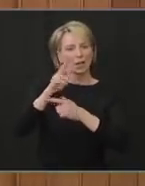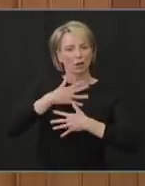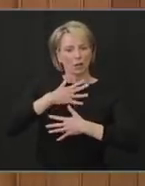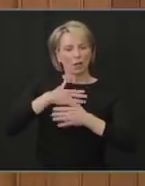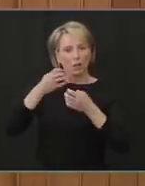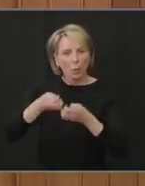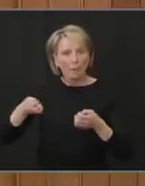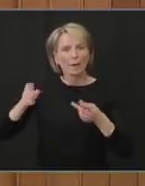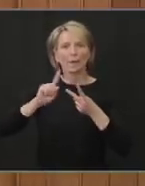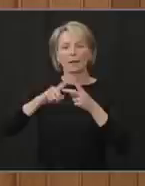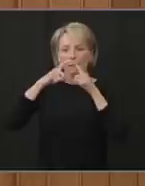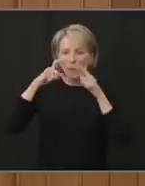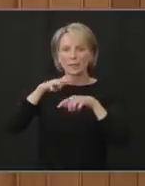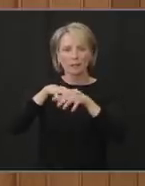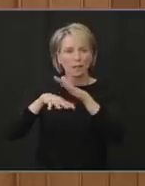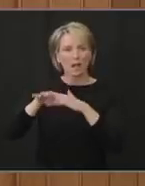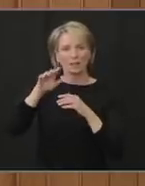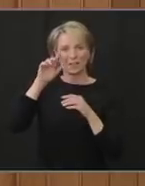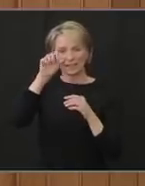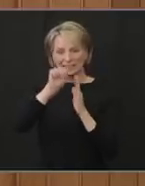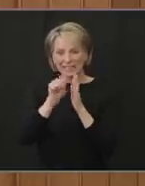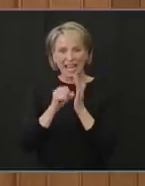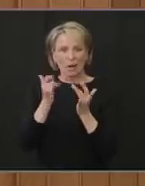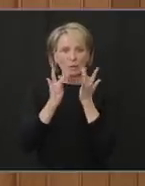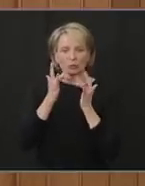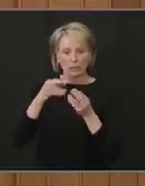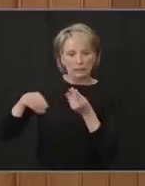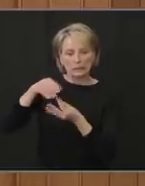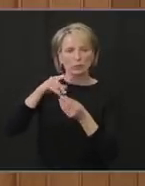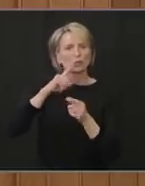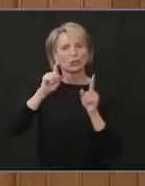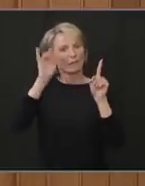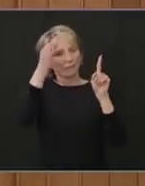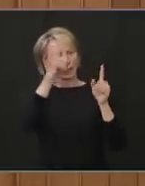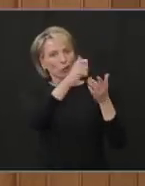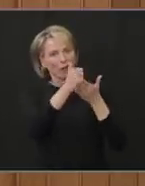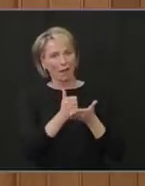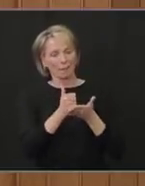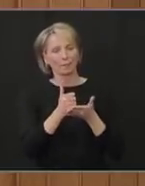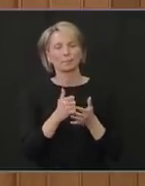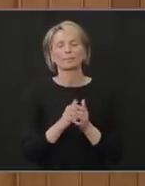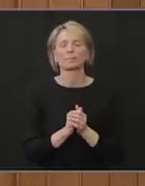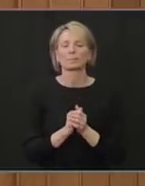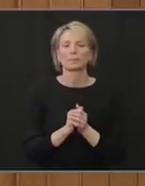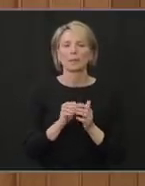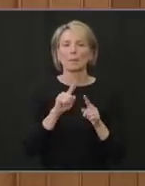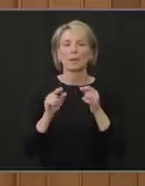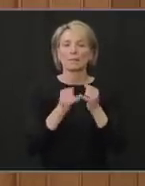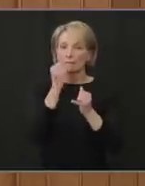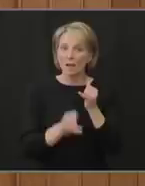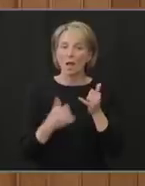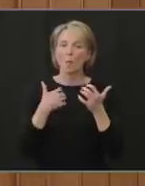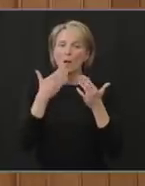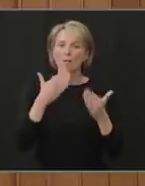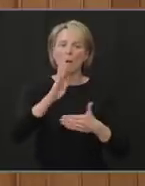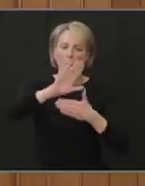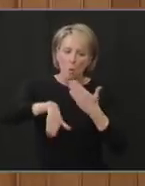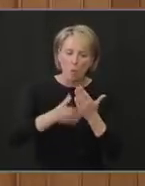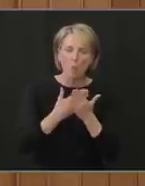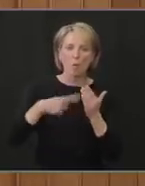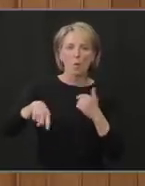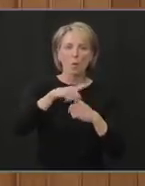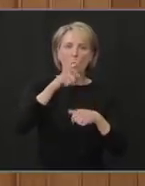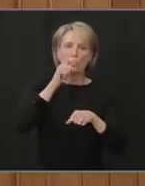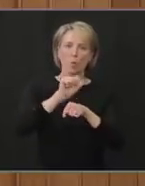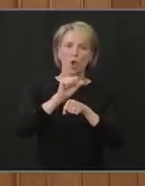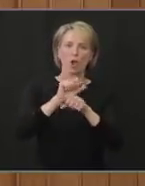inefficient. We've got to do better at the federal level. Lastly, let me just thank all the frontline health workers. They are